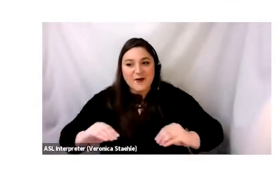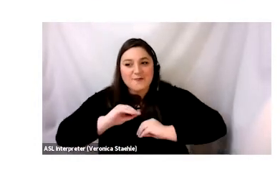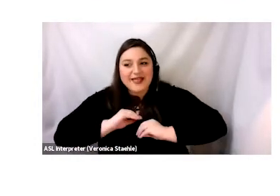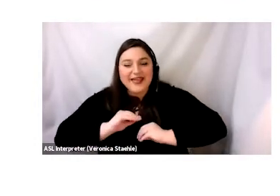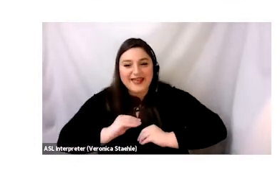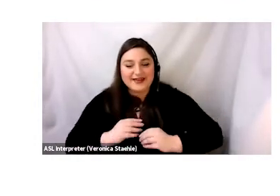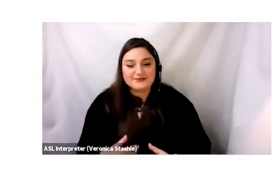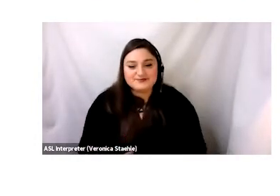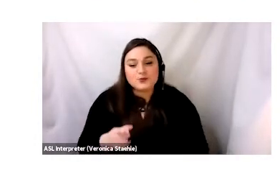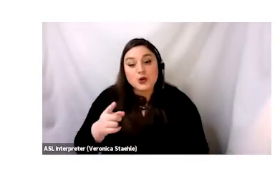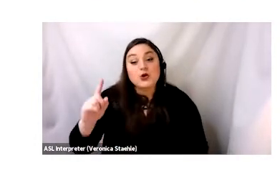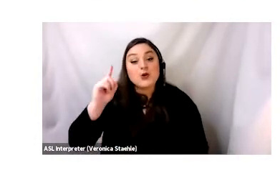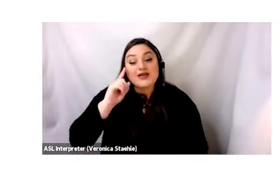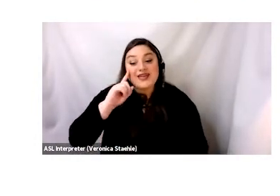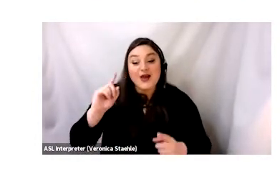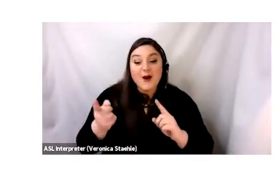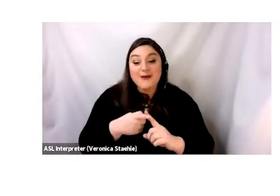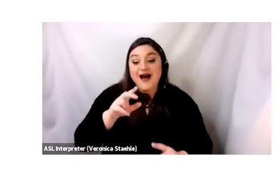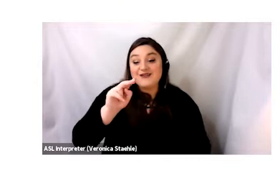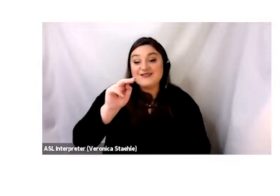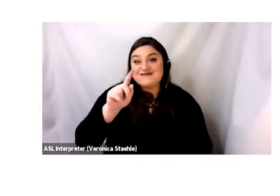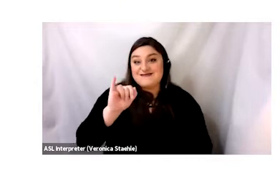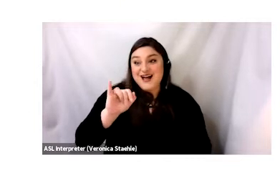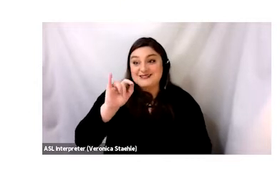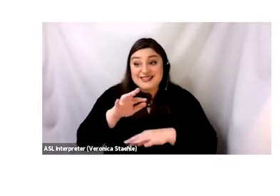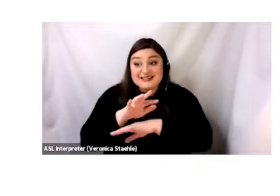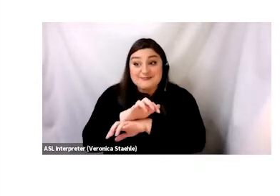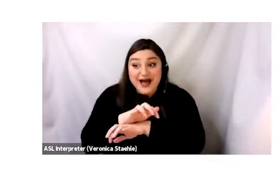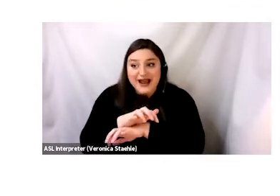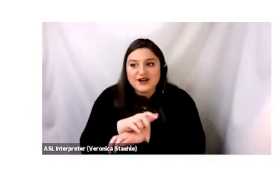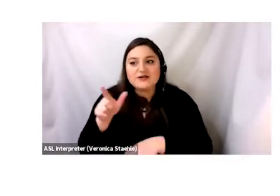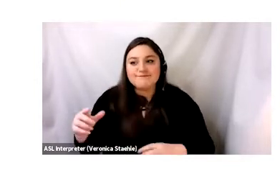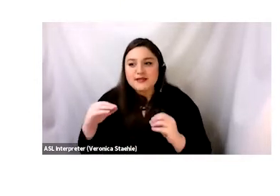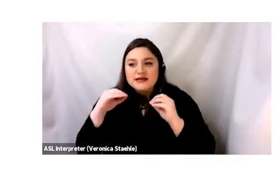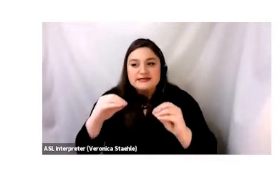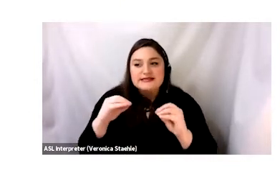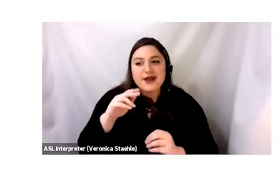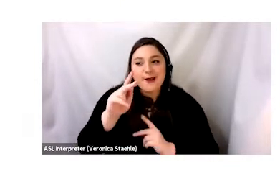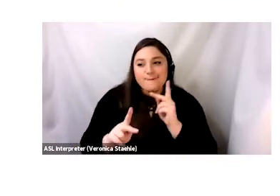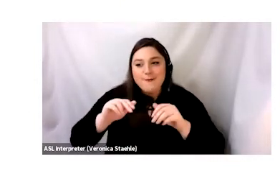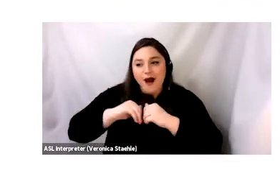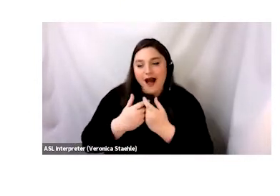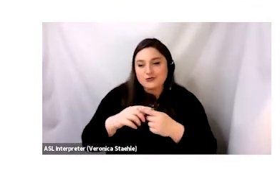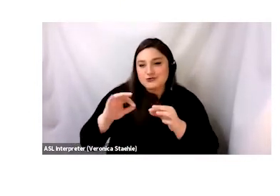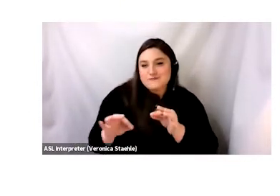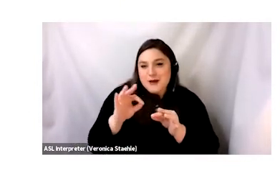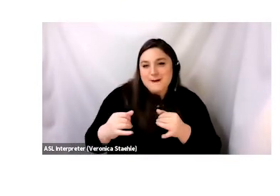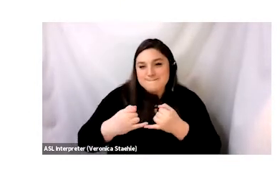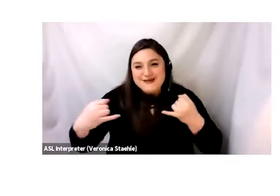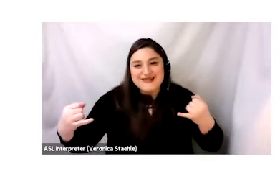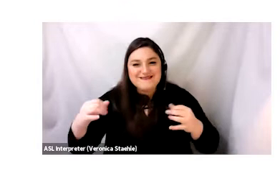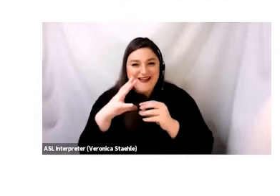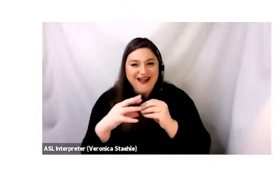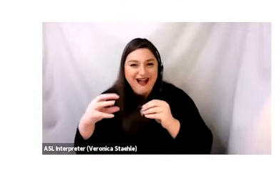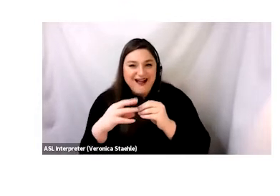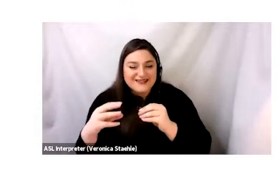about Anansi the spider in West African culture is teaching indigenous people how to spin cotton. In Aztec culture, there's